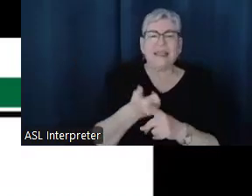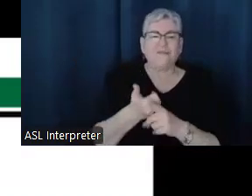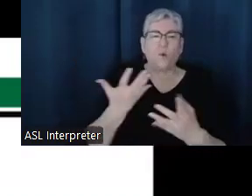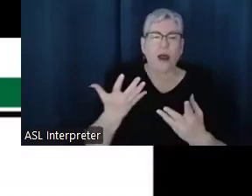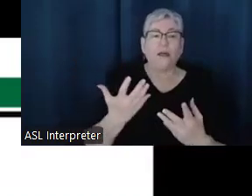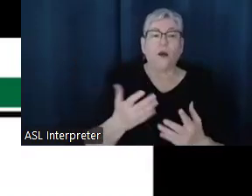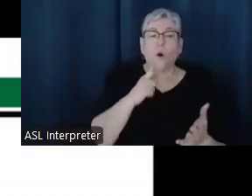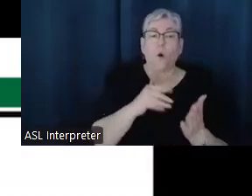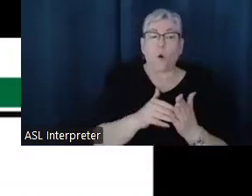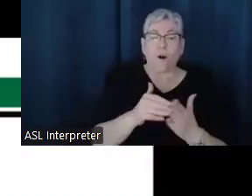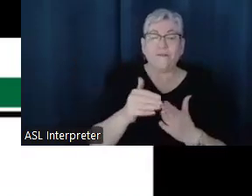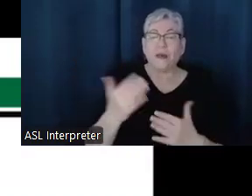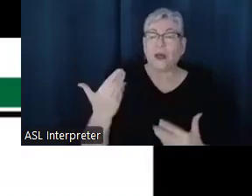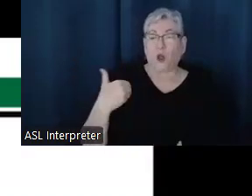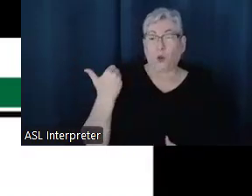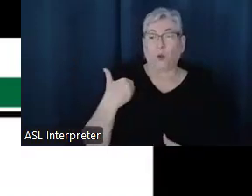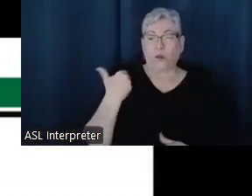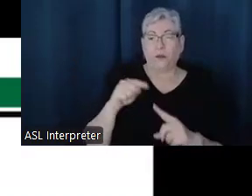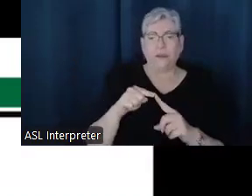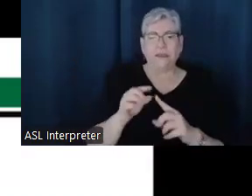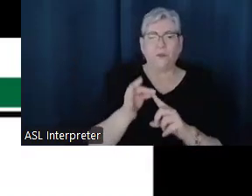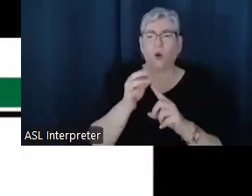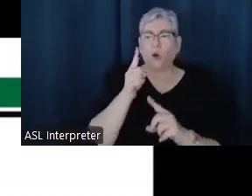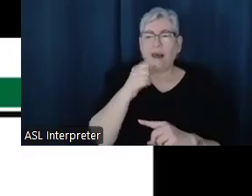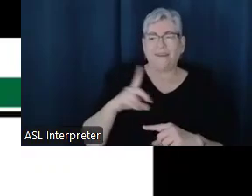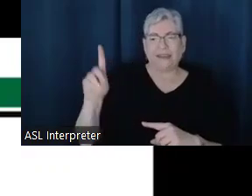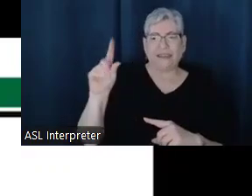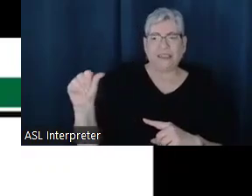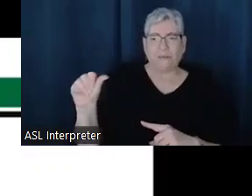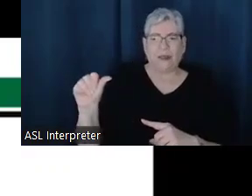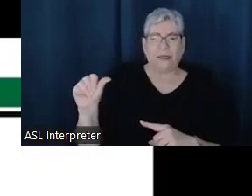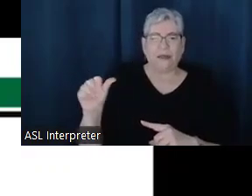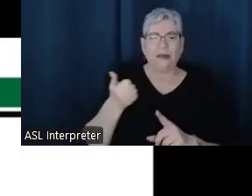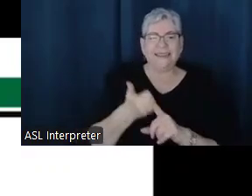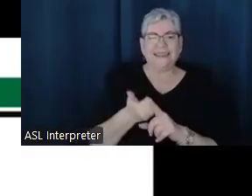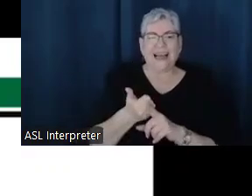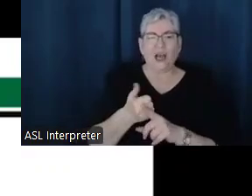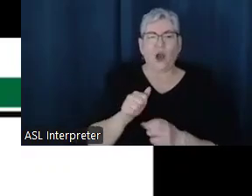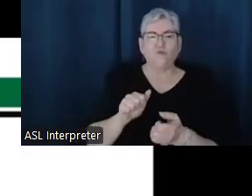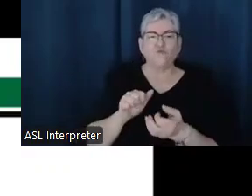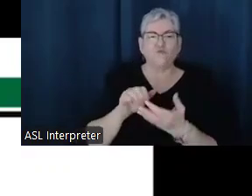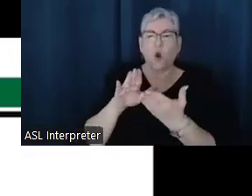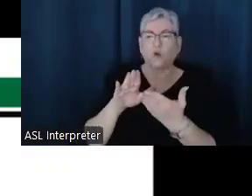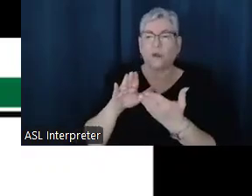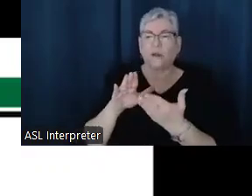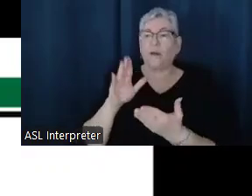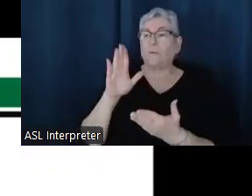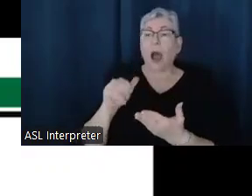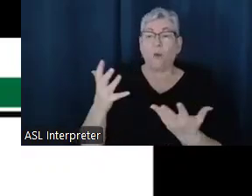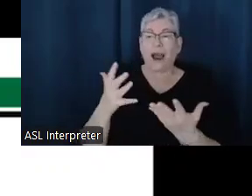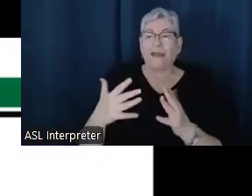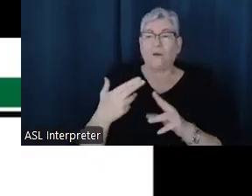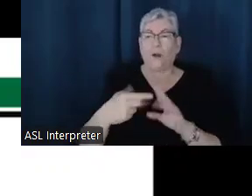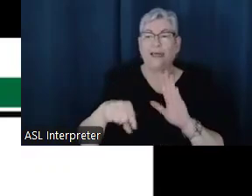youth, and I think especially youth with disabilities, are approached by a deficit model or